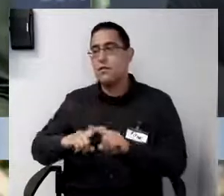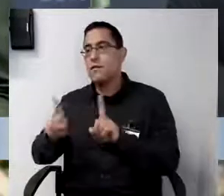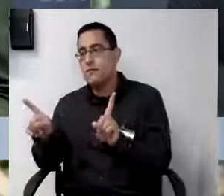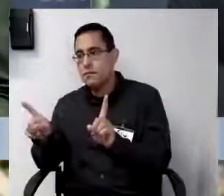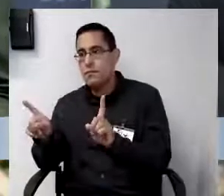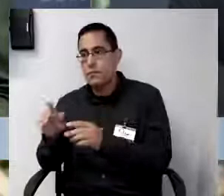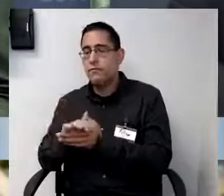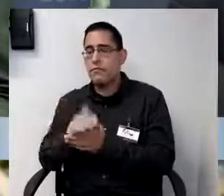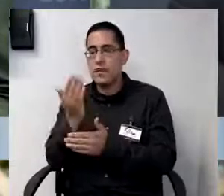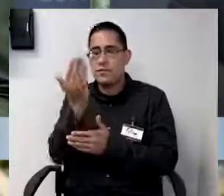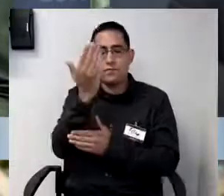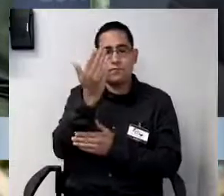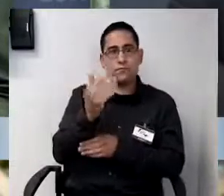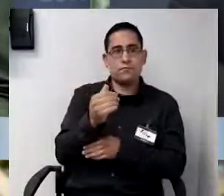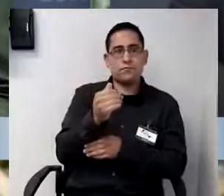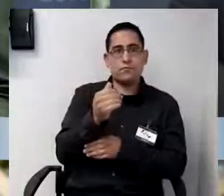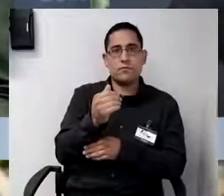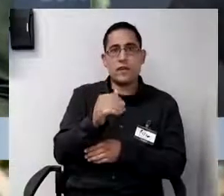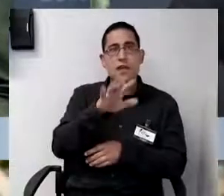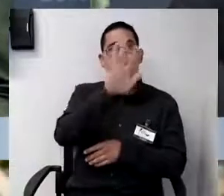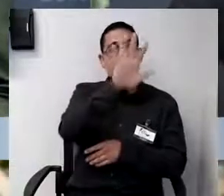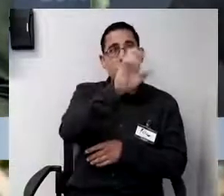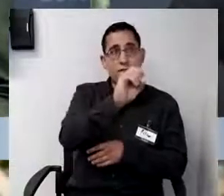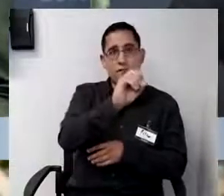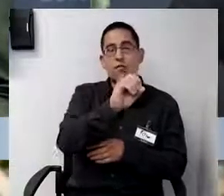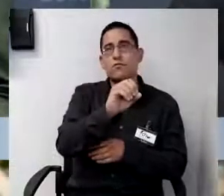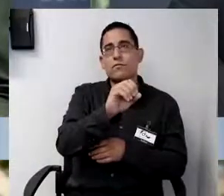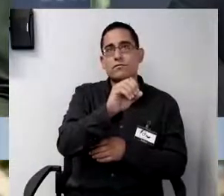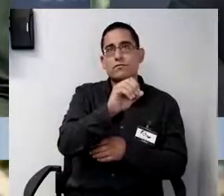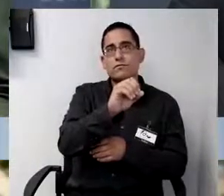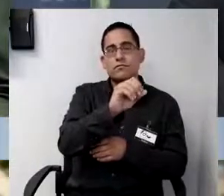59, 14.2% of the positive cases,